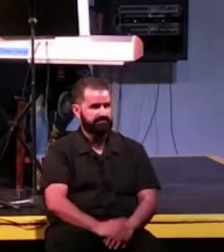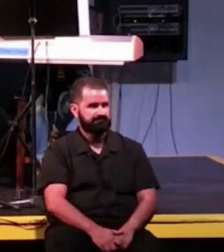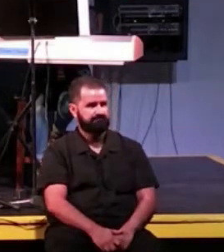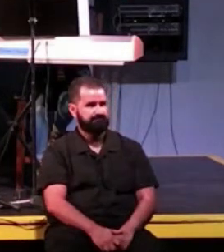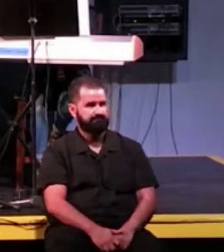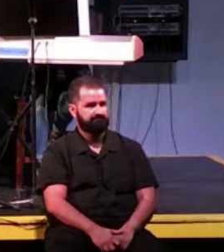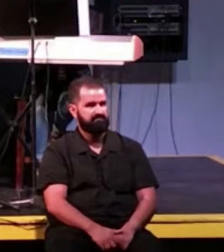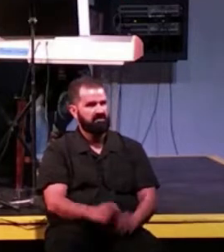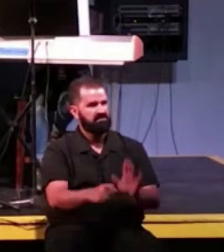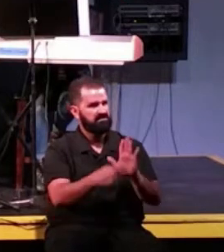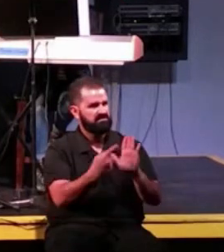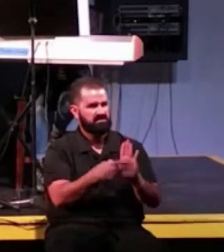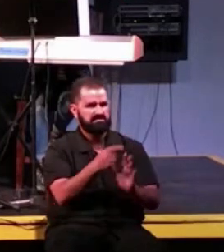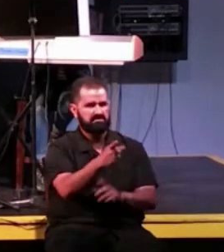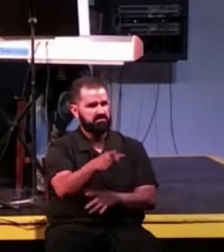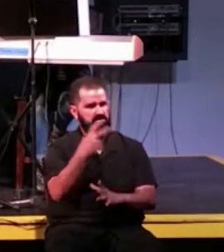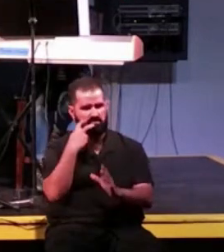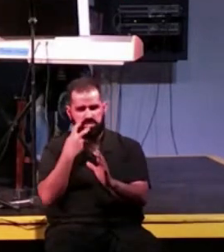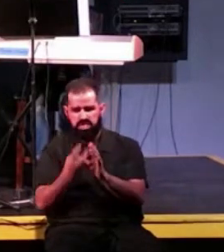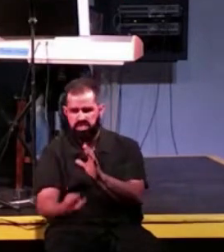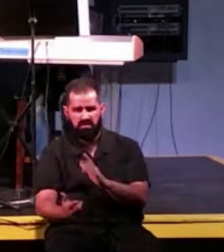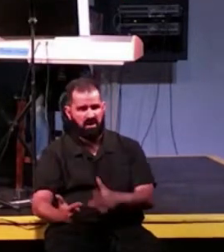You let life get you.